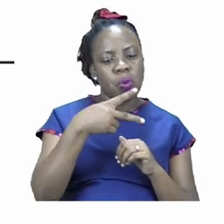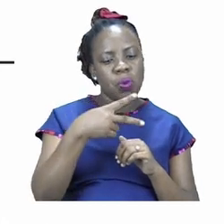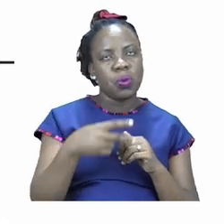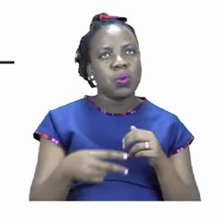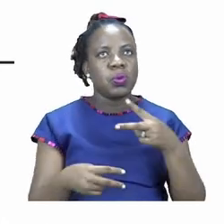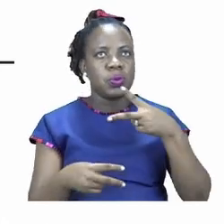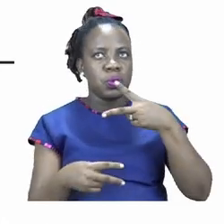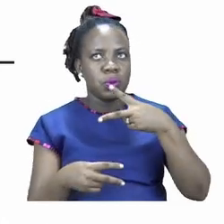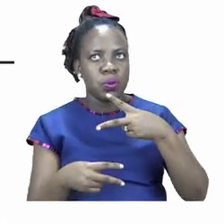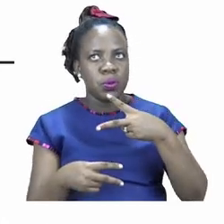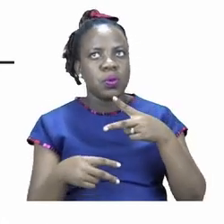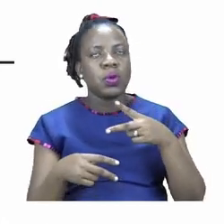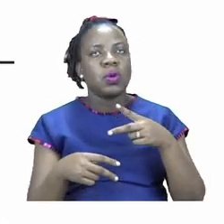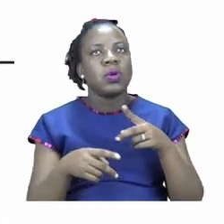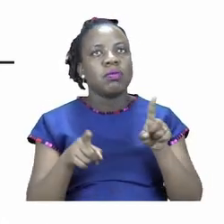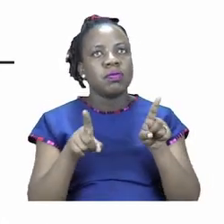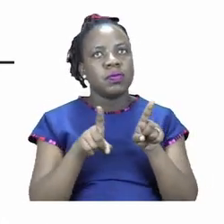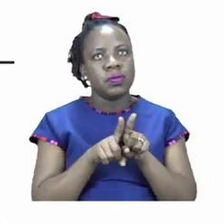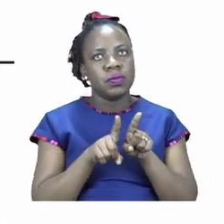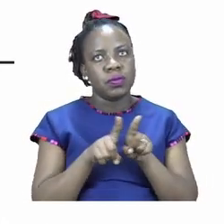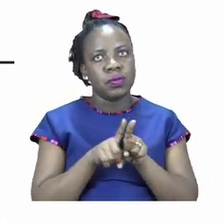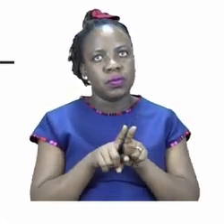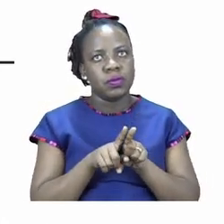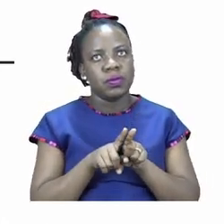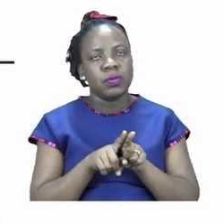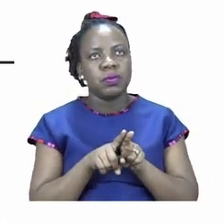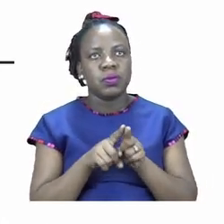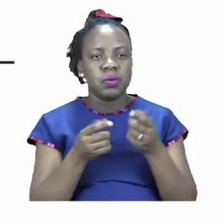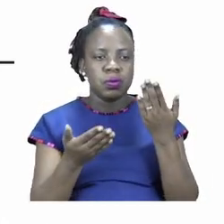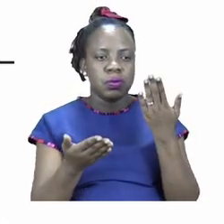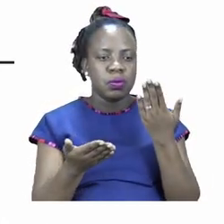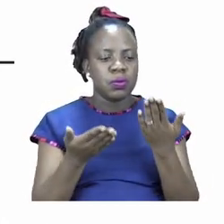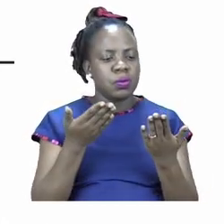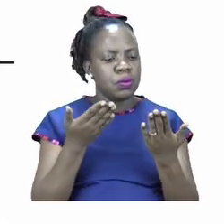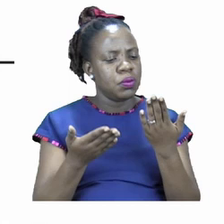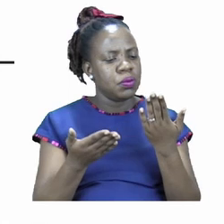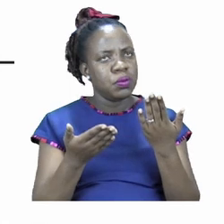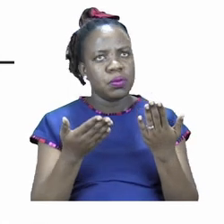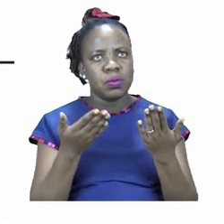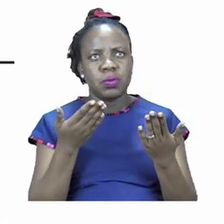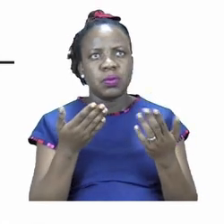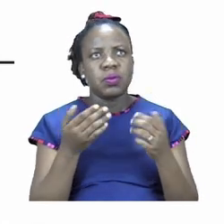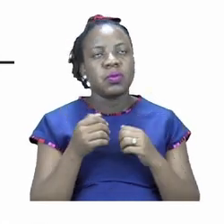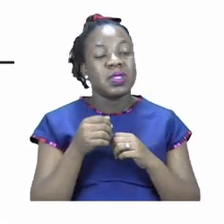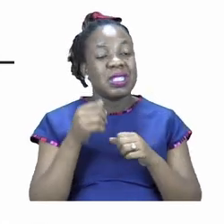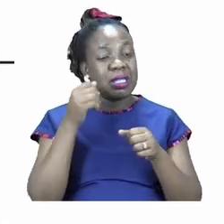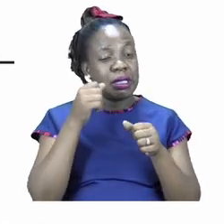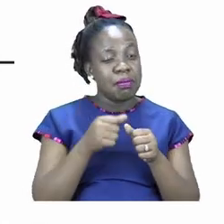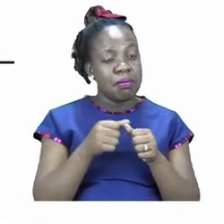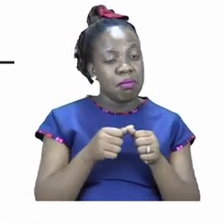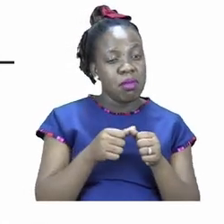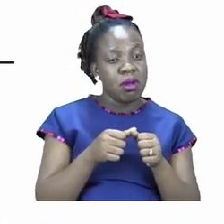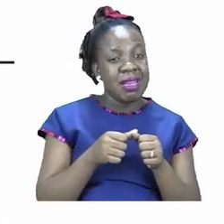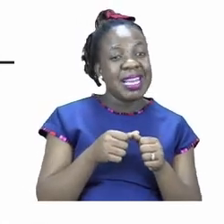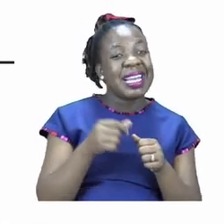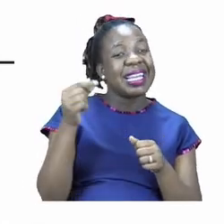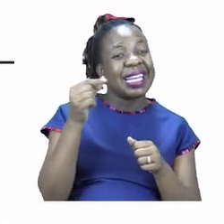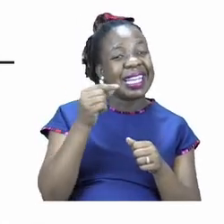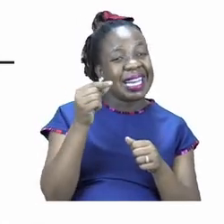compare using the symbols. Remember what we said, grams are less